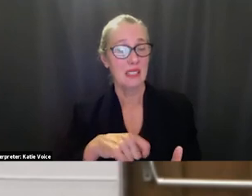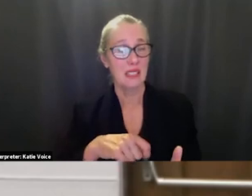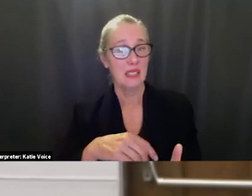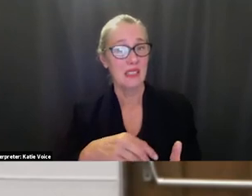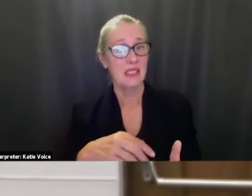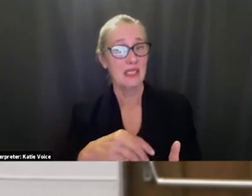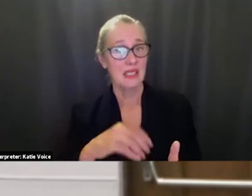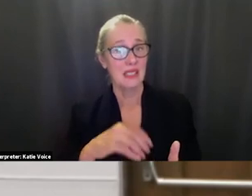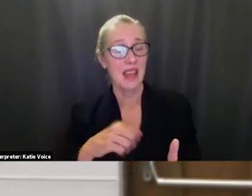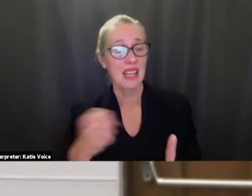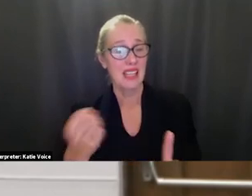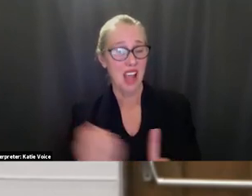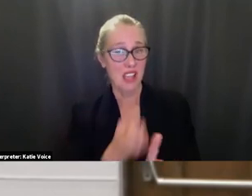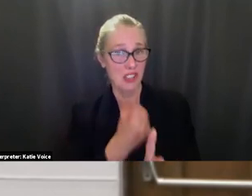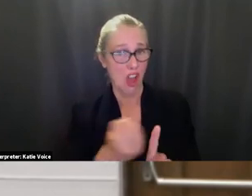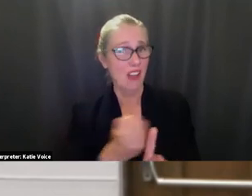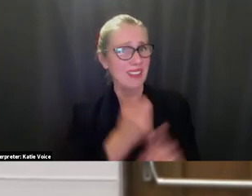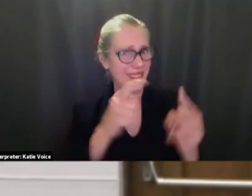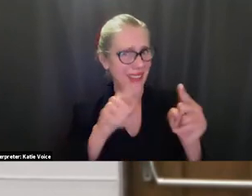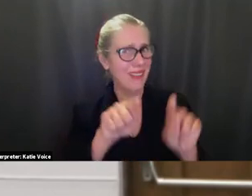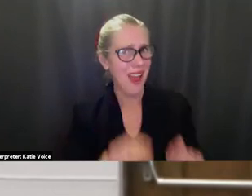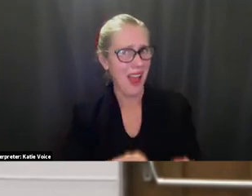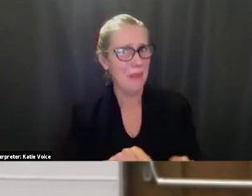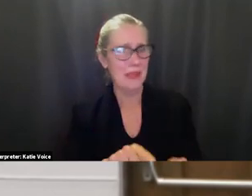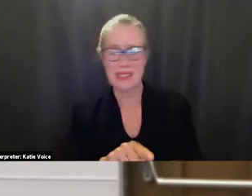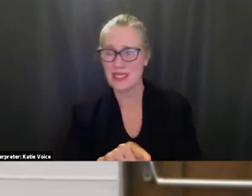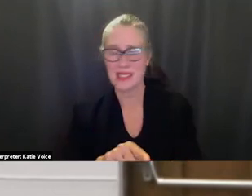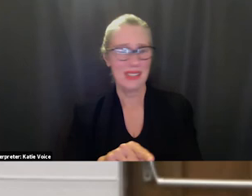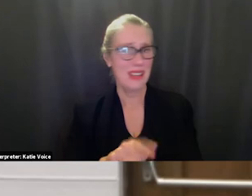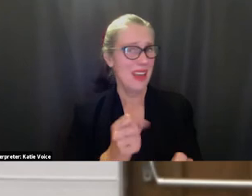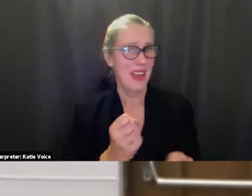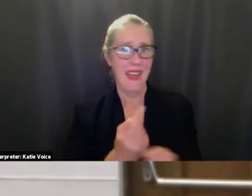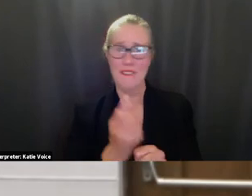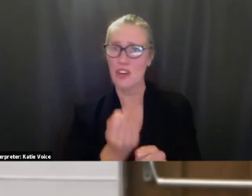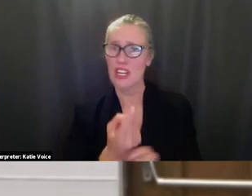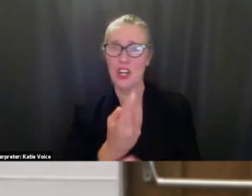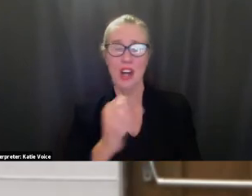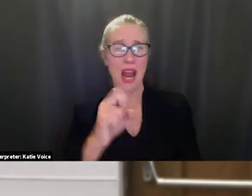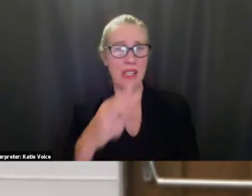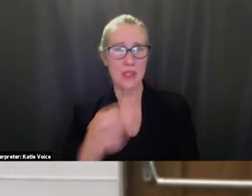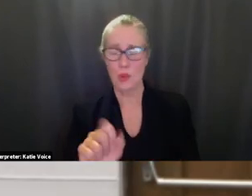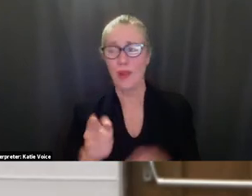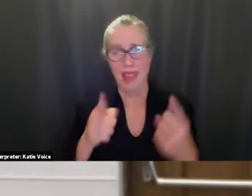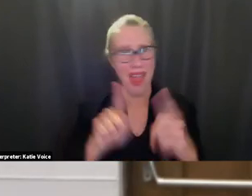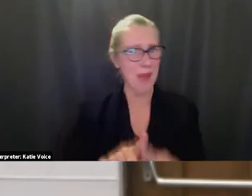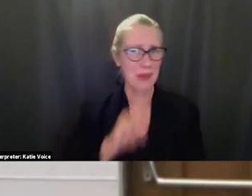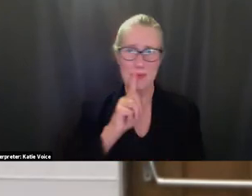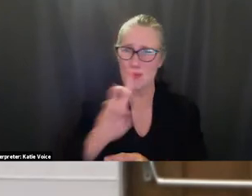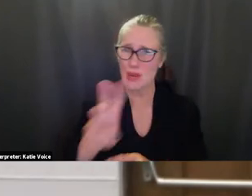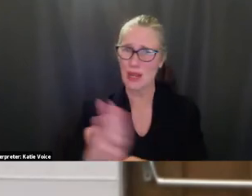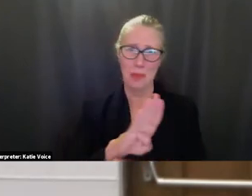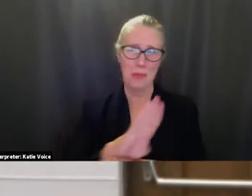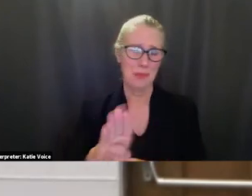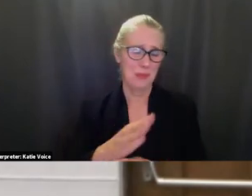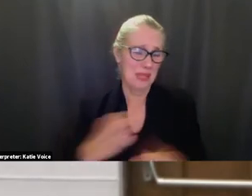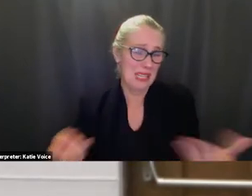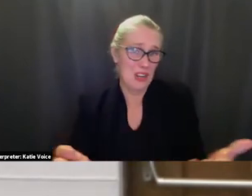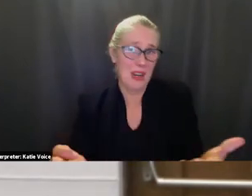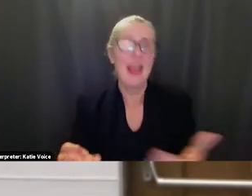schools that's the reality of our society they would come onto campus to interview the victim